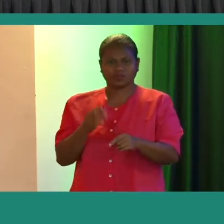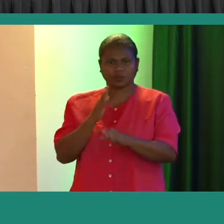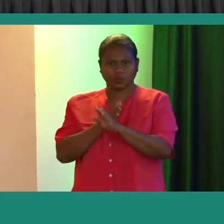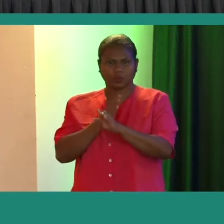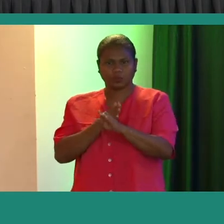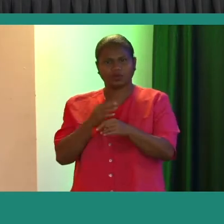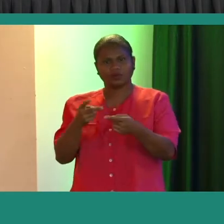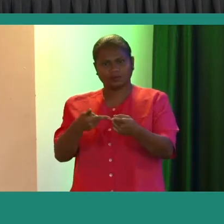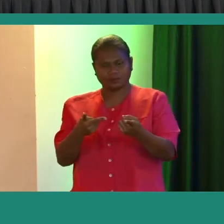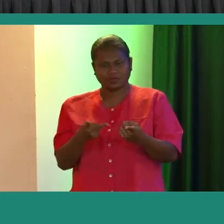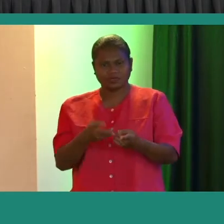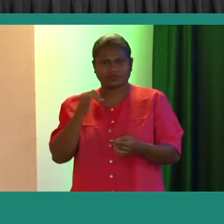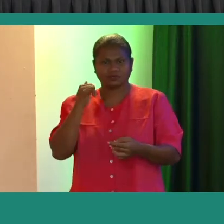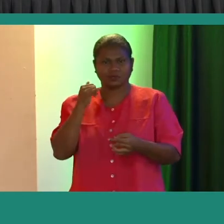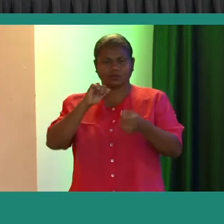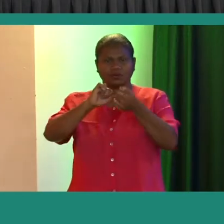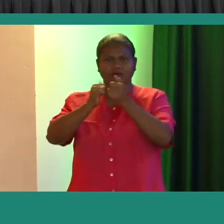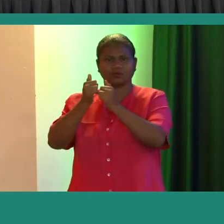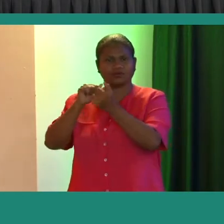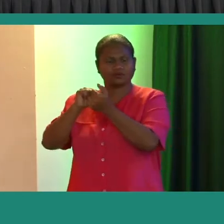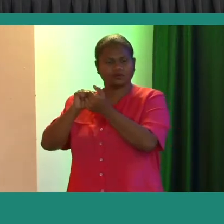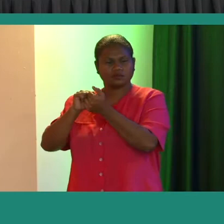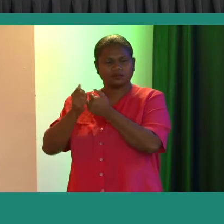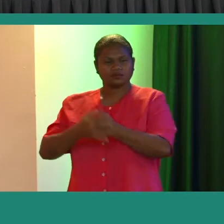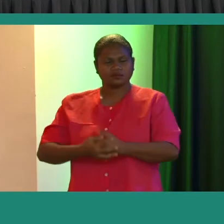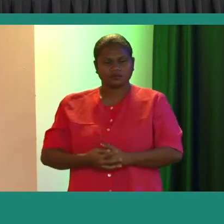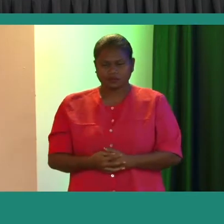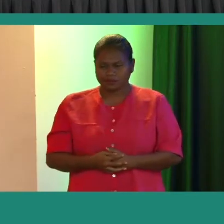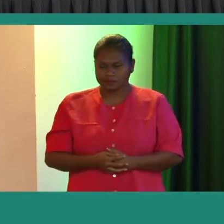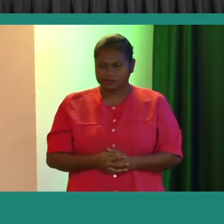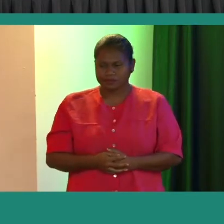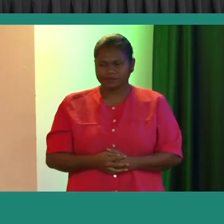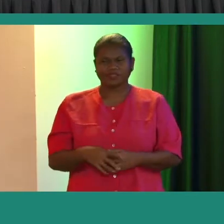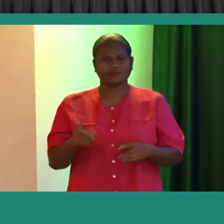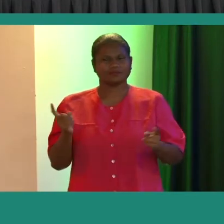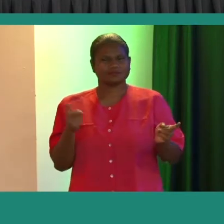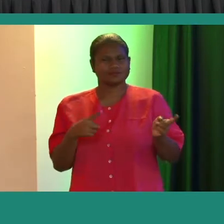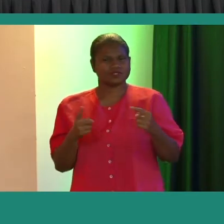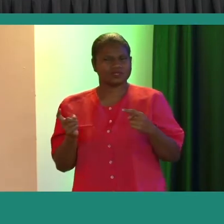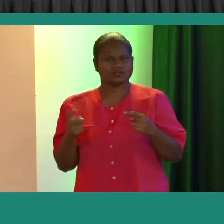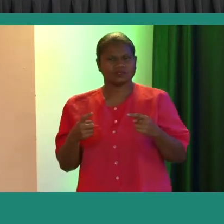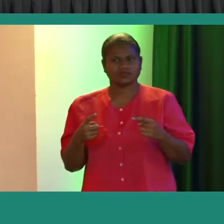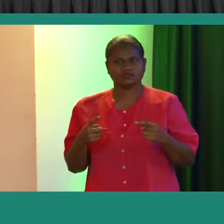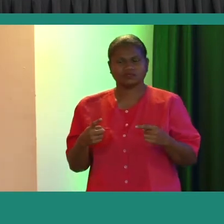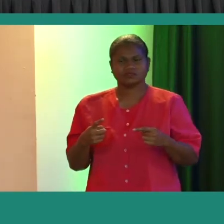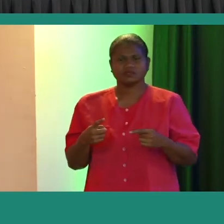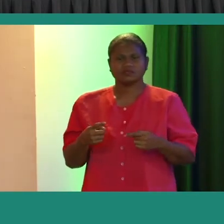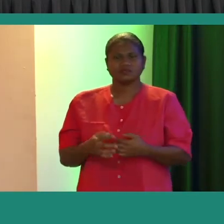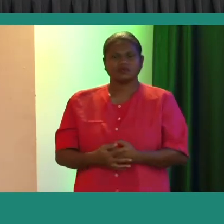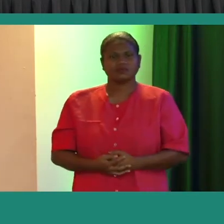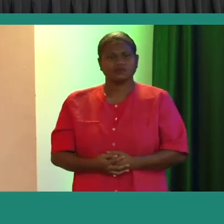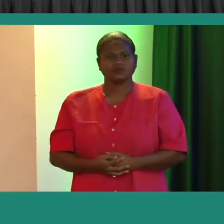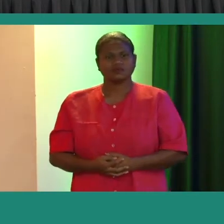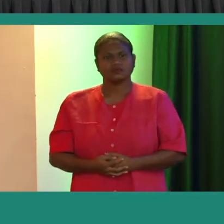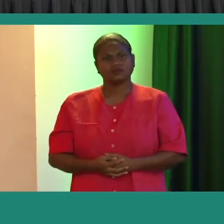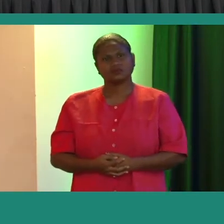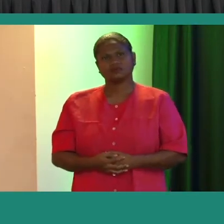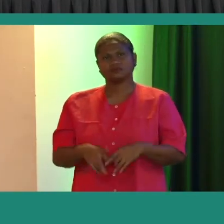While saying that, the challenges is even more at the provincial